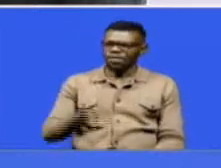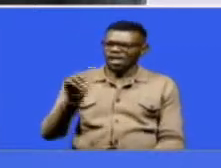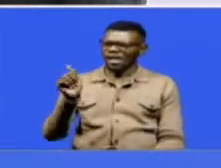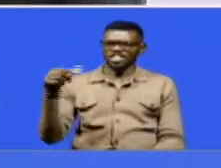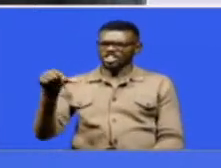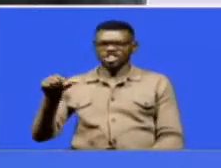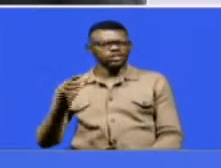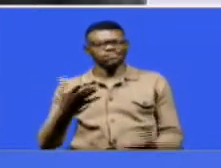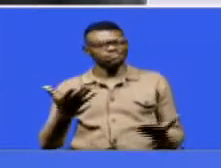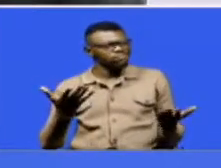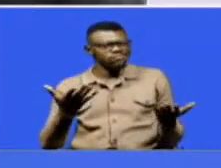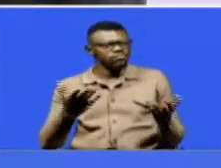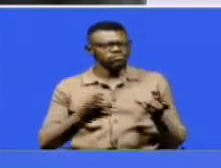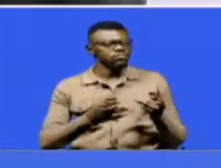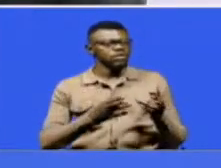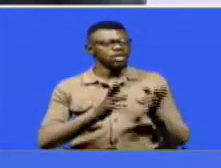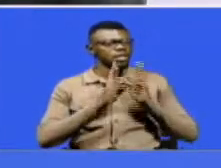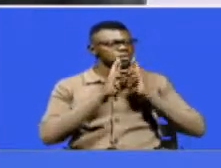sued?